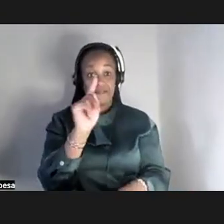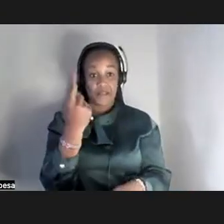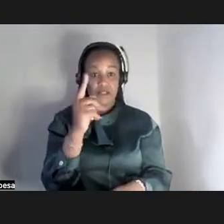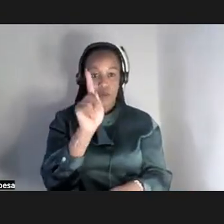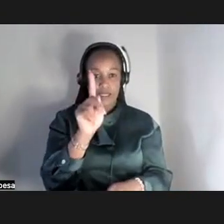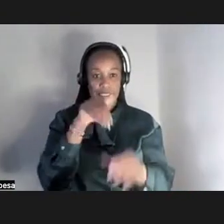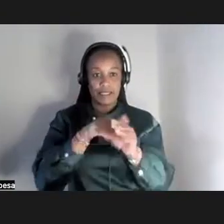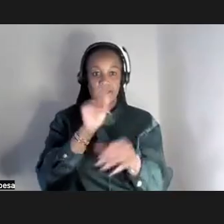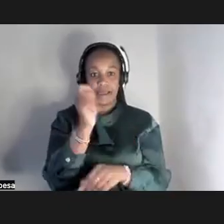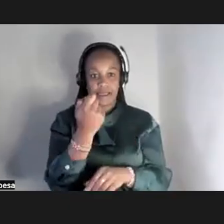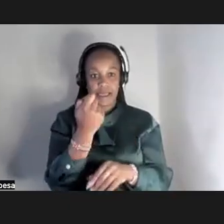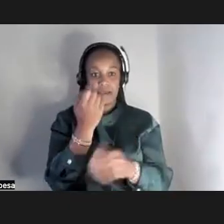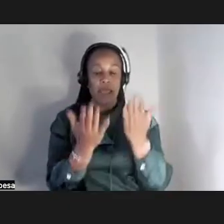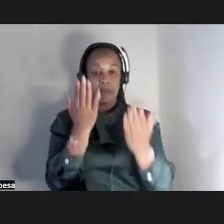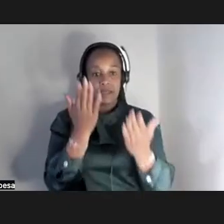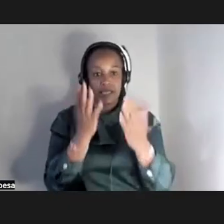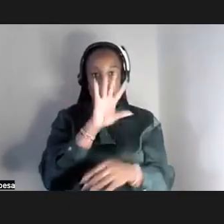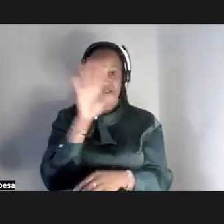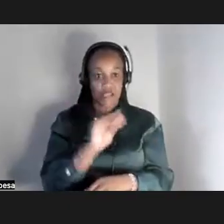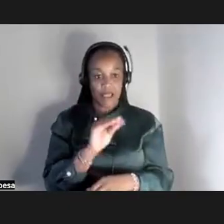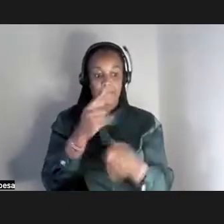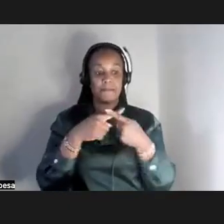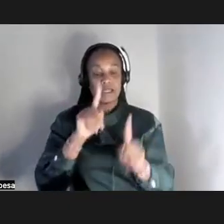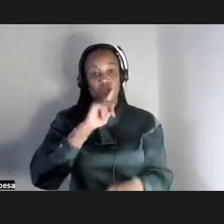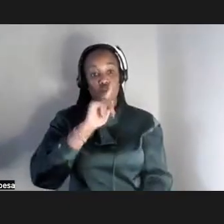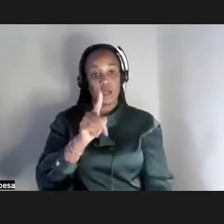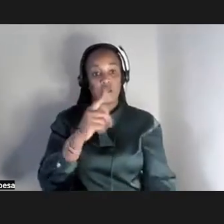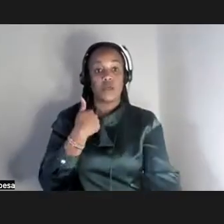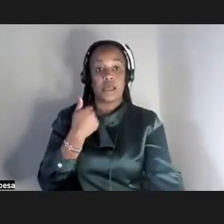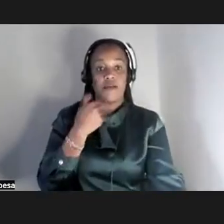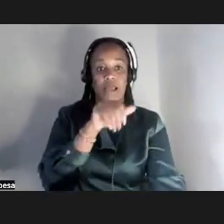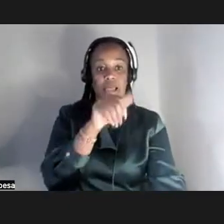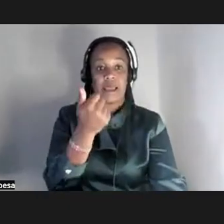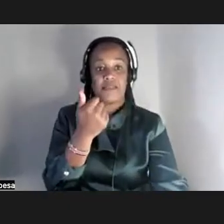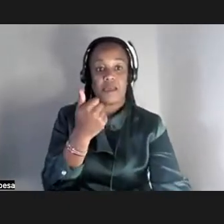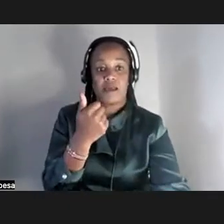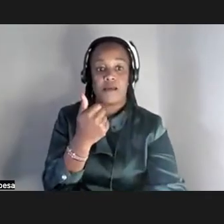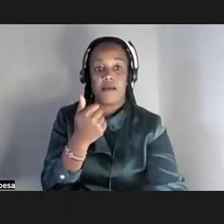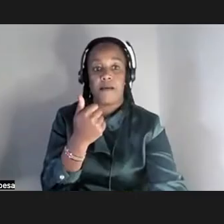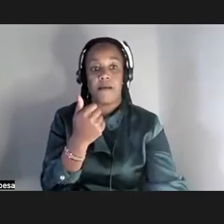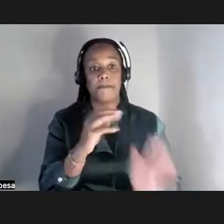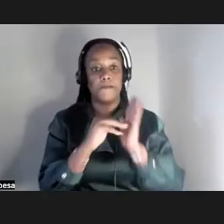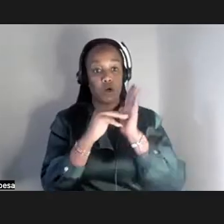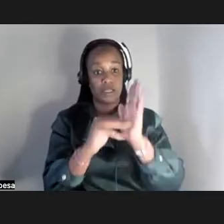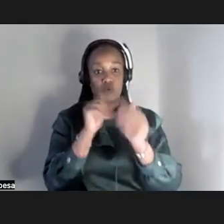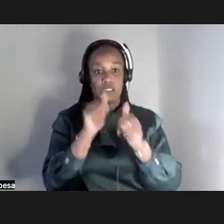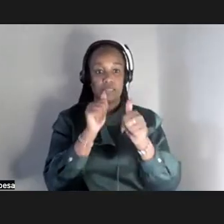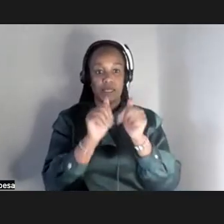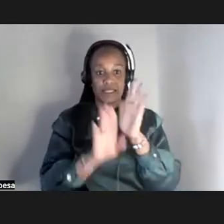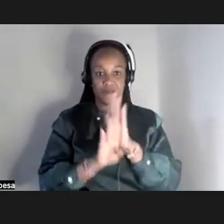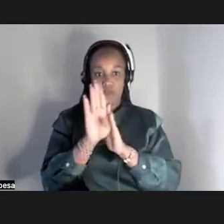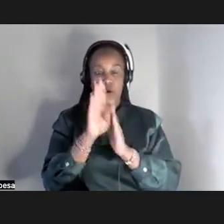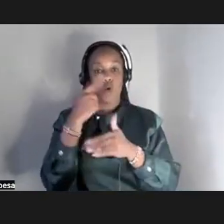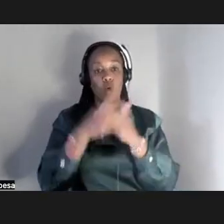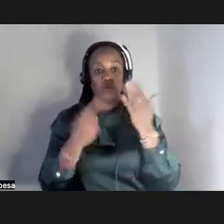I'm aware that in Mauritania we already have a small model that is also being developed. The one that we have